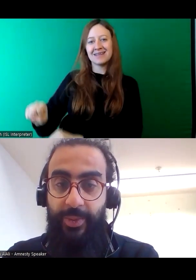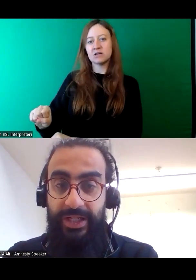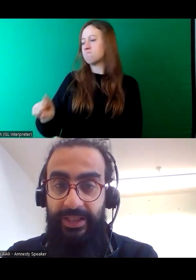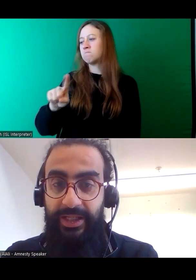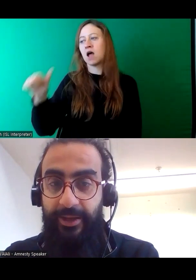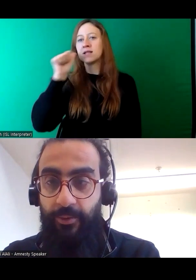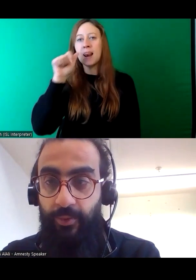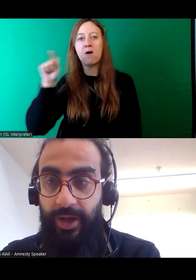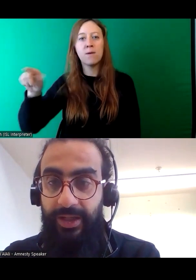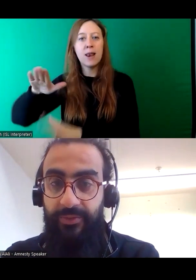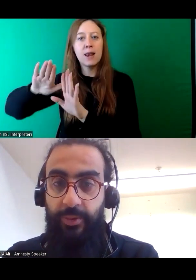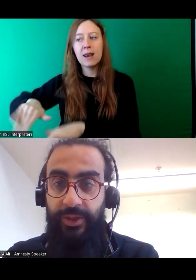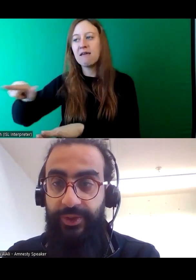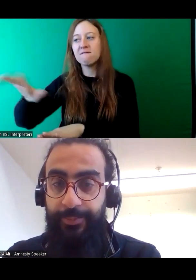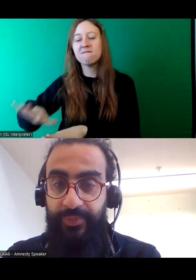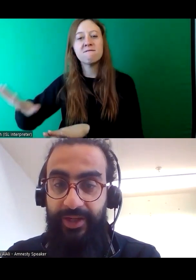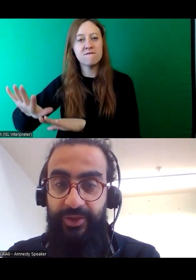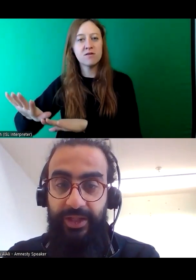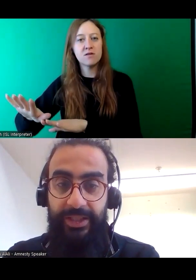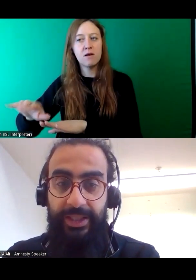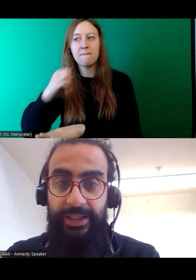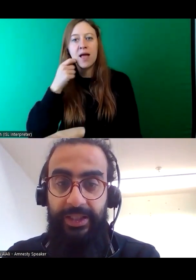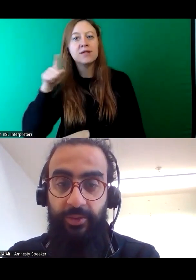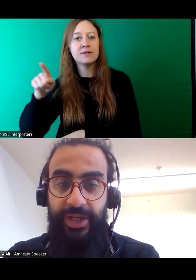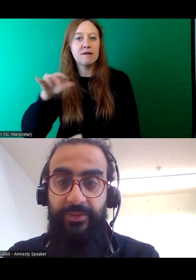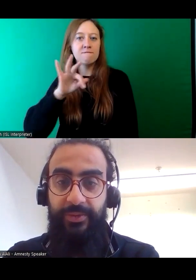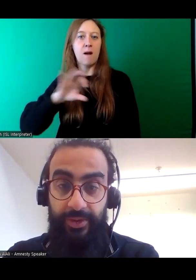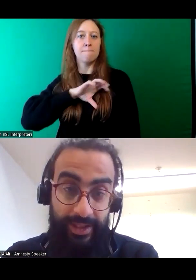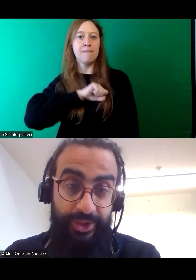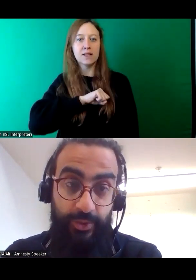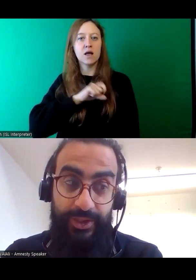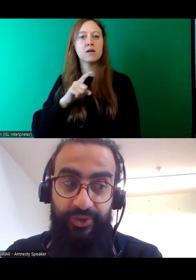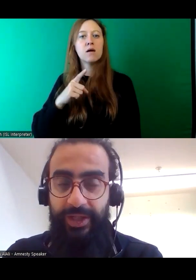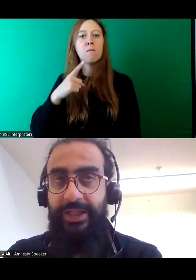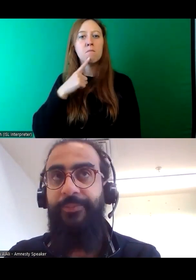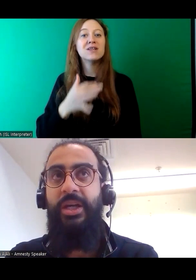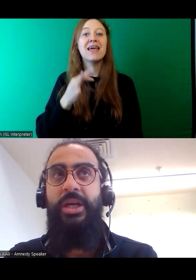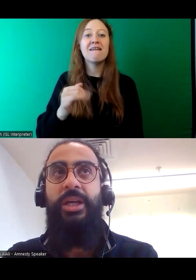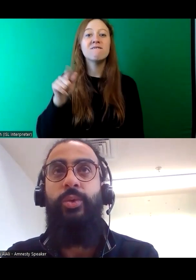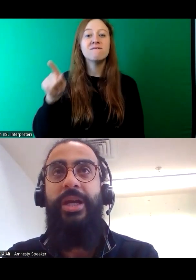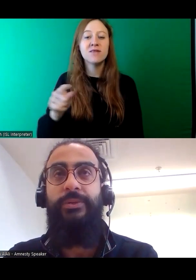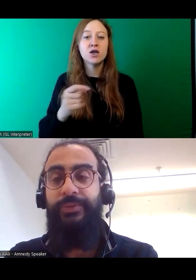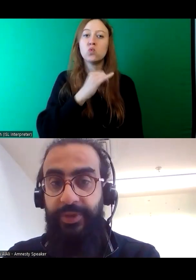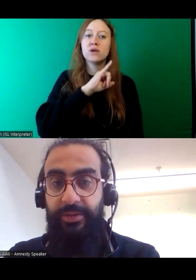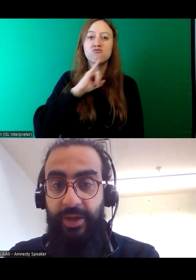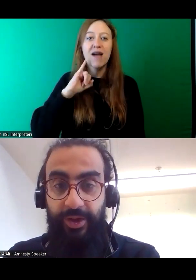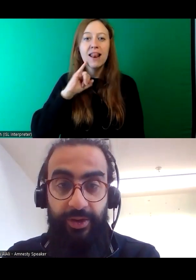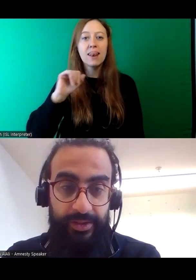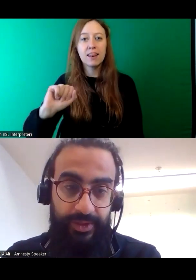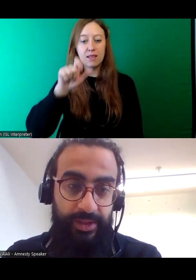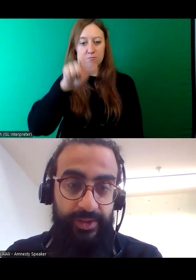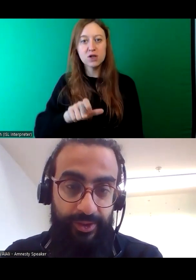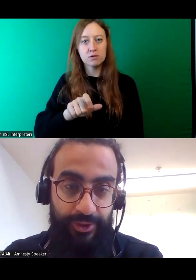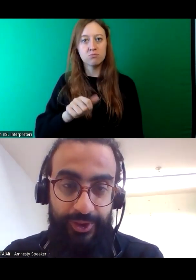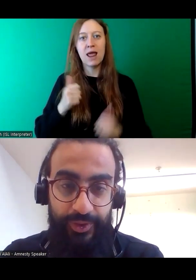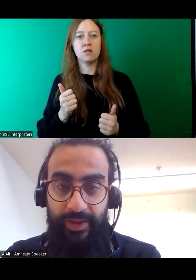because he's a Palestinian, while if he was an Israeli citizen, he would have, or a Jewish Israeli, he would have been maybe